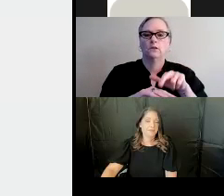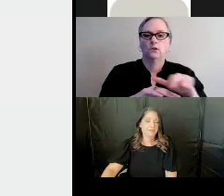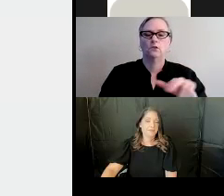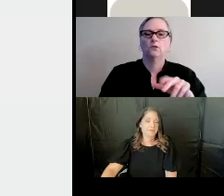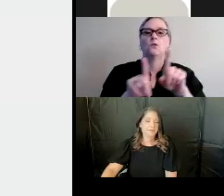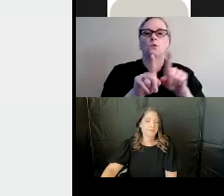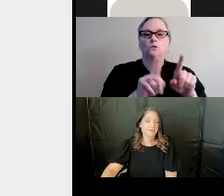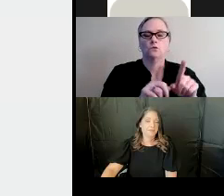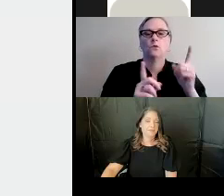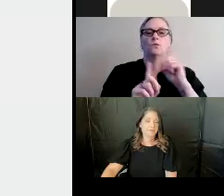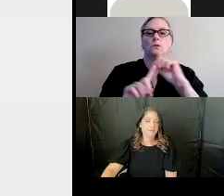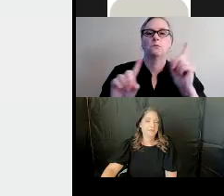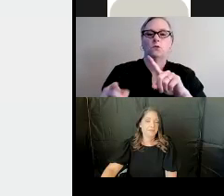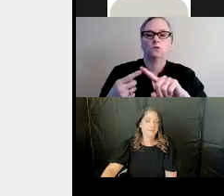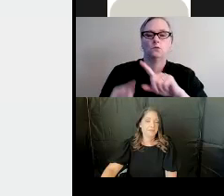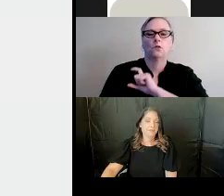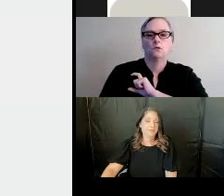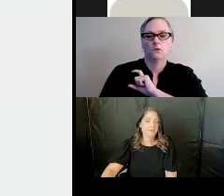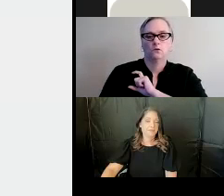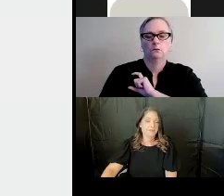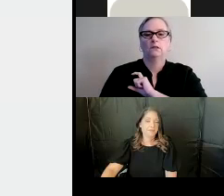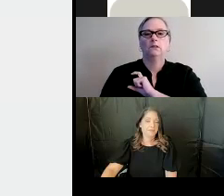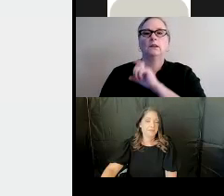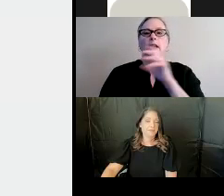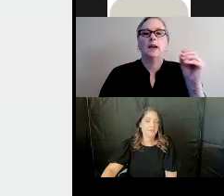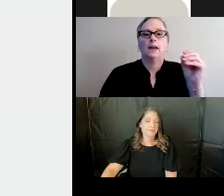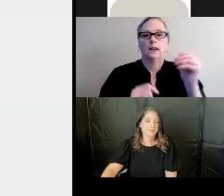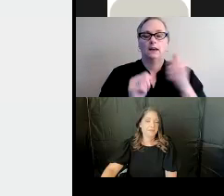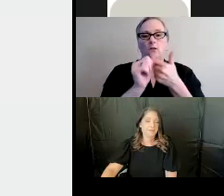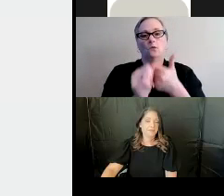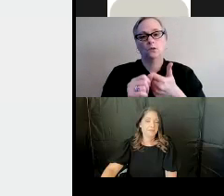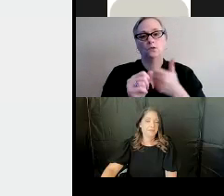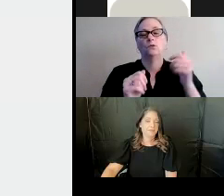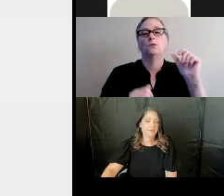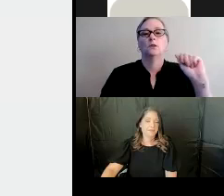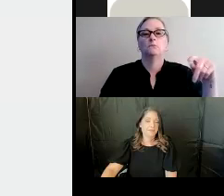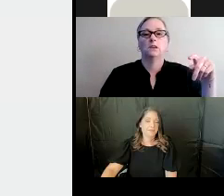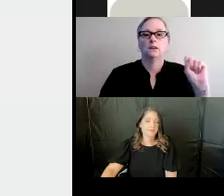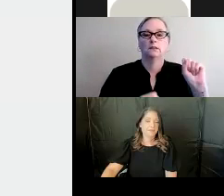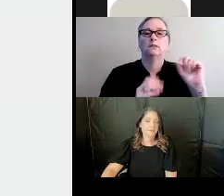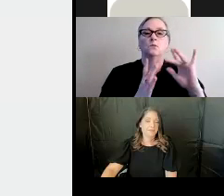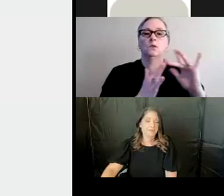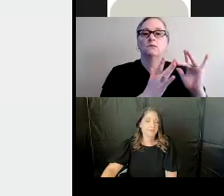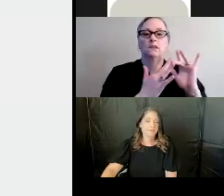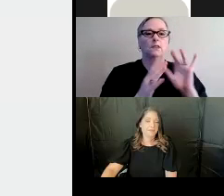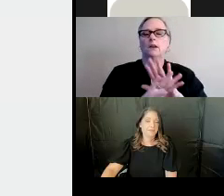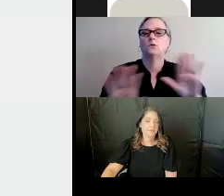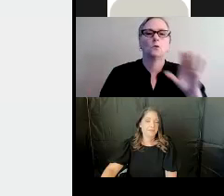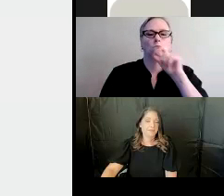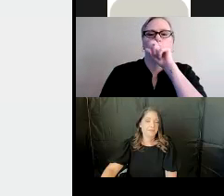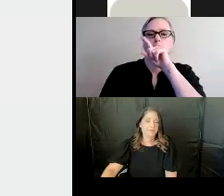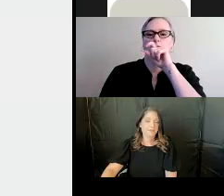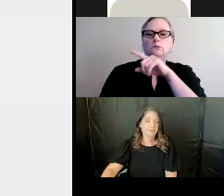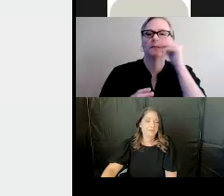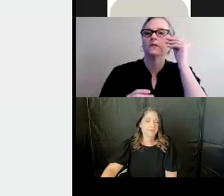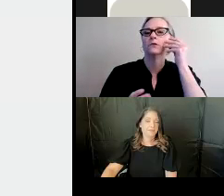law enforcement. And according to Adult Protective Services website, they do not disclose information to